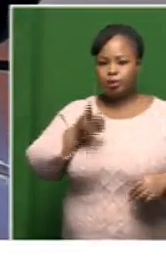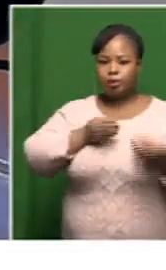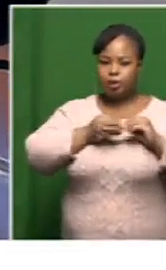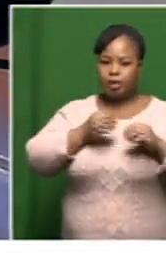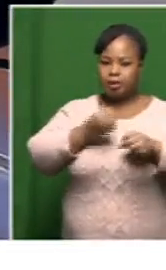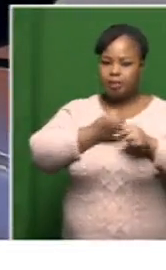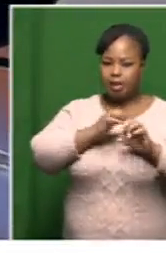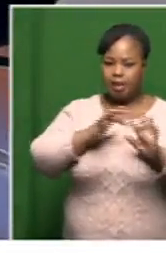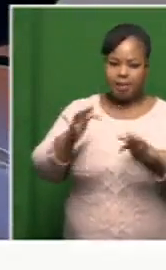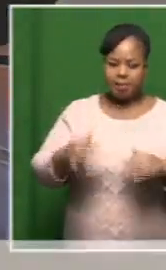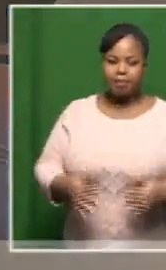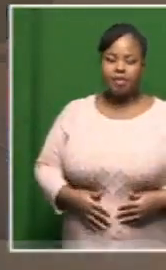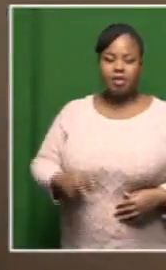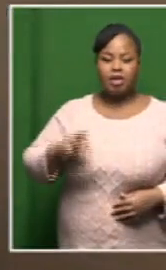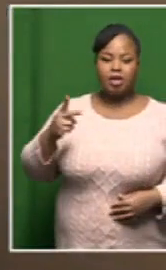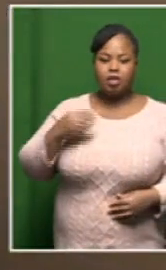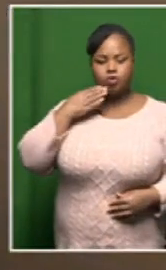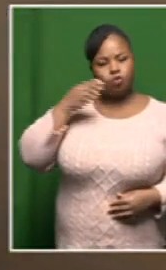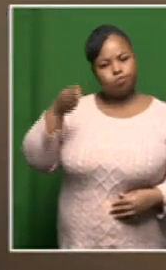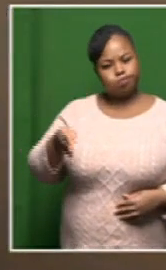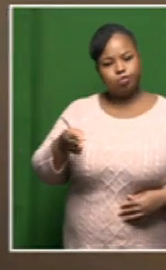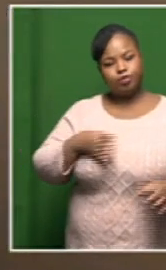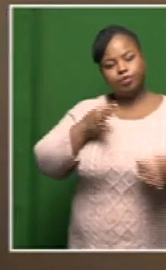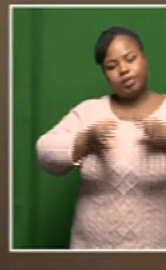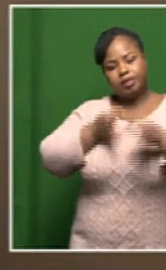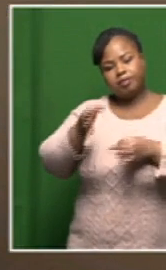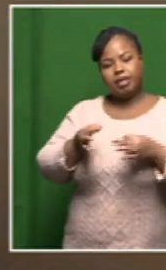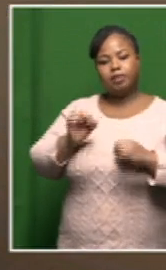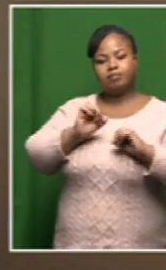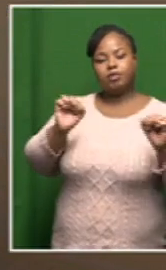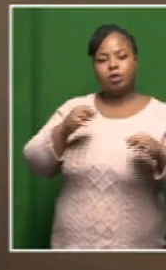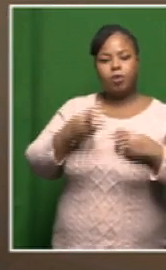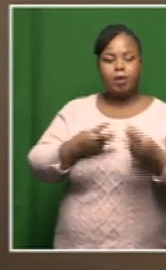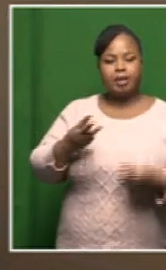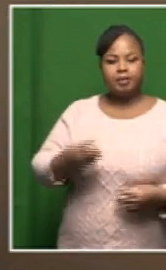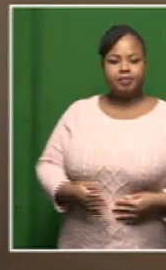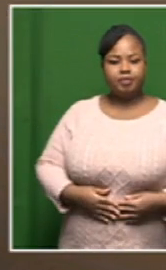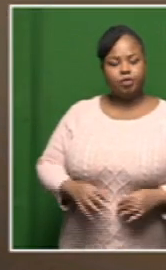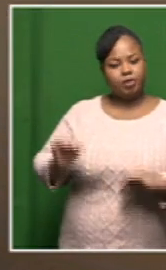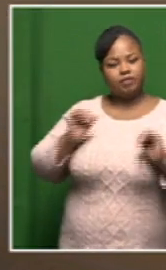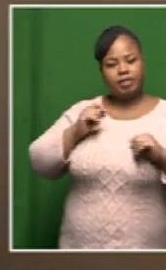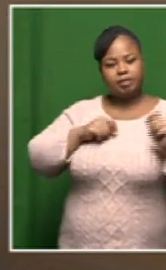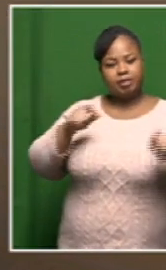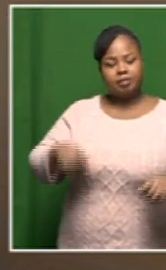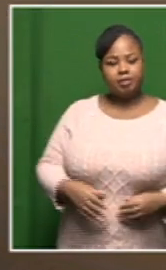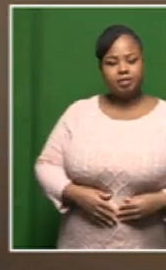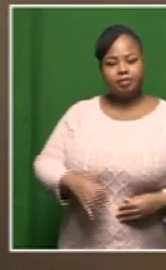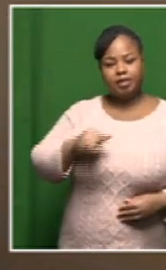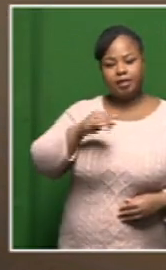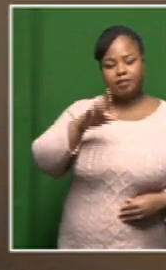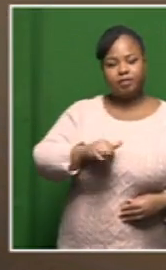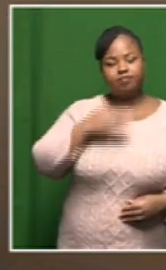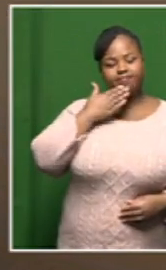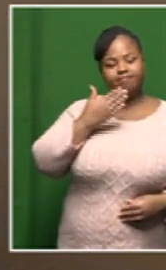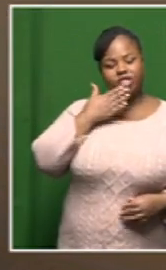made. And then some of the artists will also be present to talk you through the work. So, people are invited to come. All right, Ivy, Molefe, thank you so